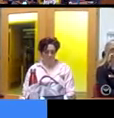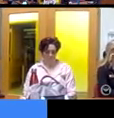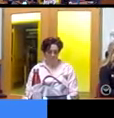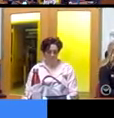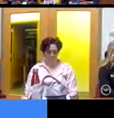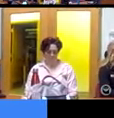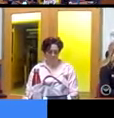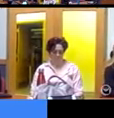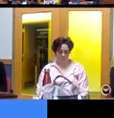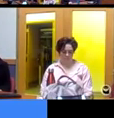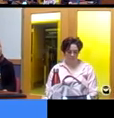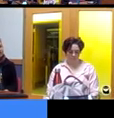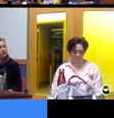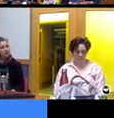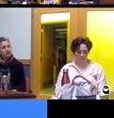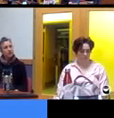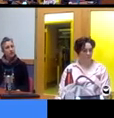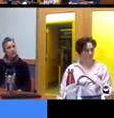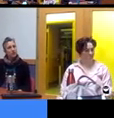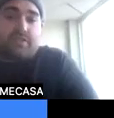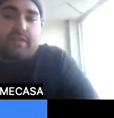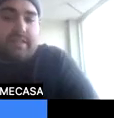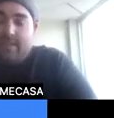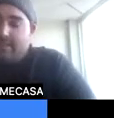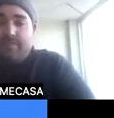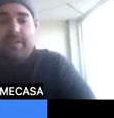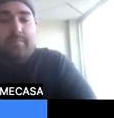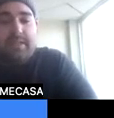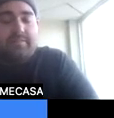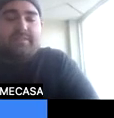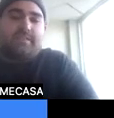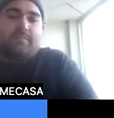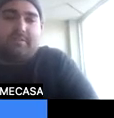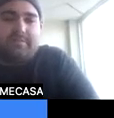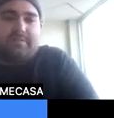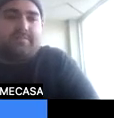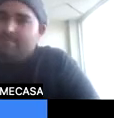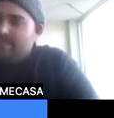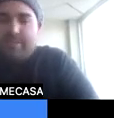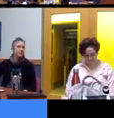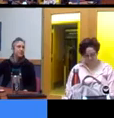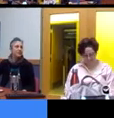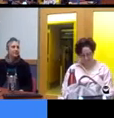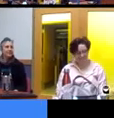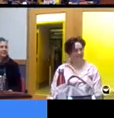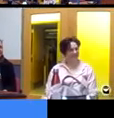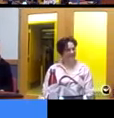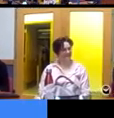in my slideshow from now on. Oh, for sure. Yeah, it's definitely not mine. There's a lot of people. Well, yeah.